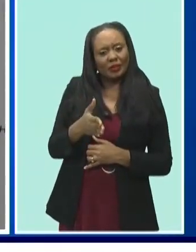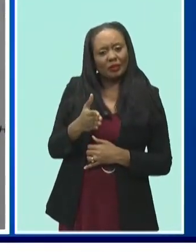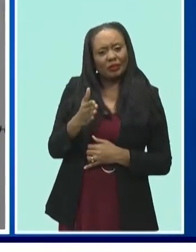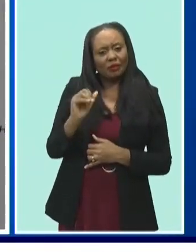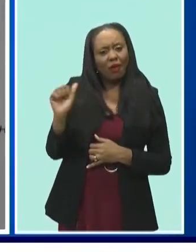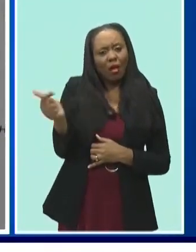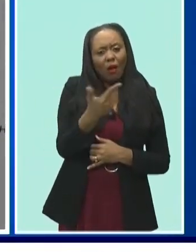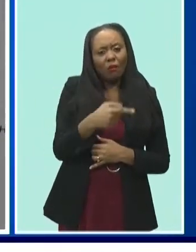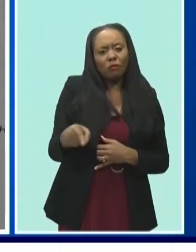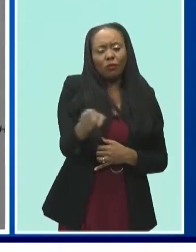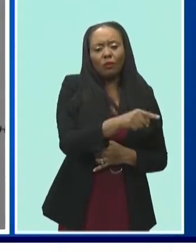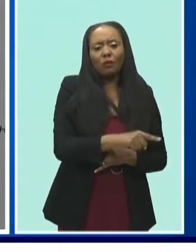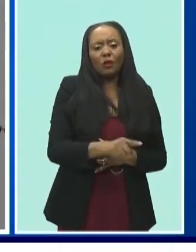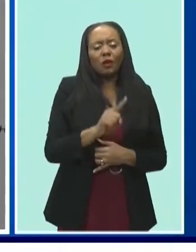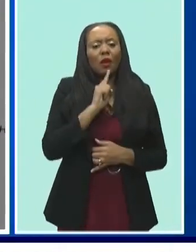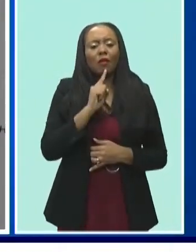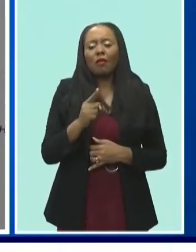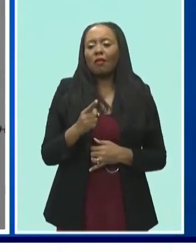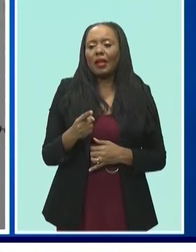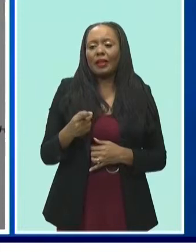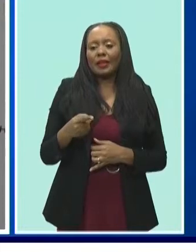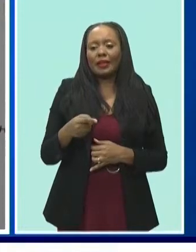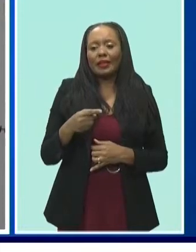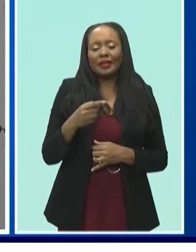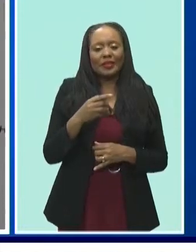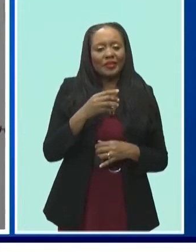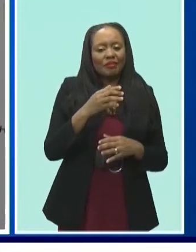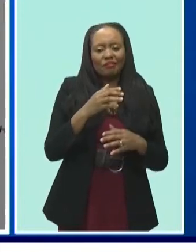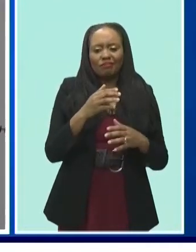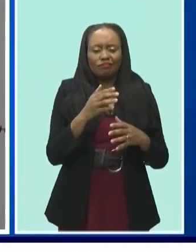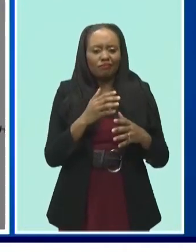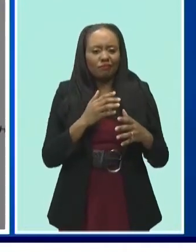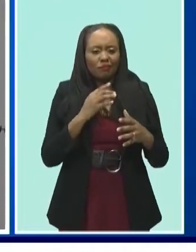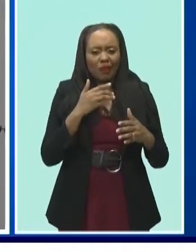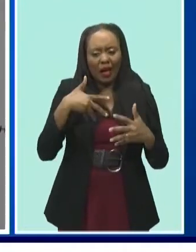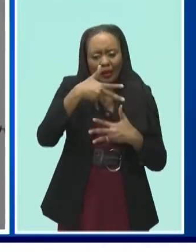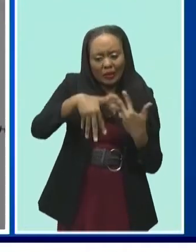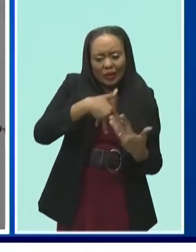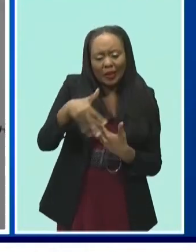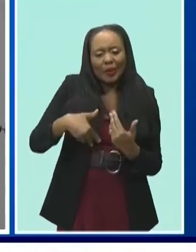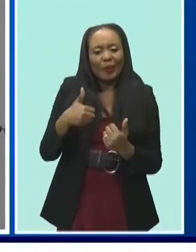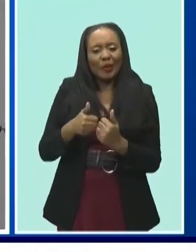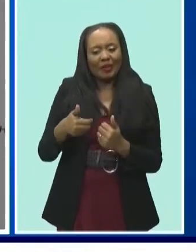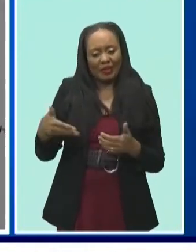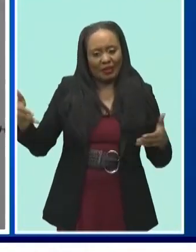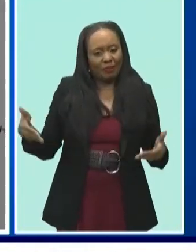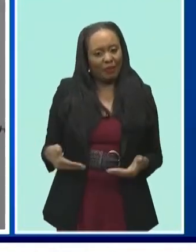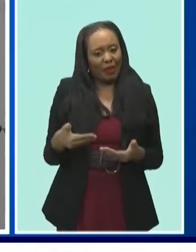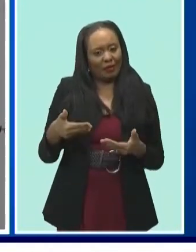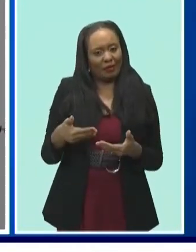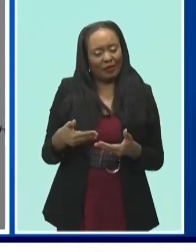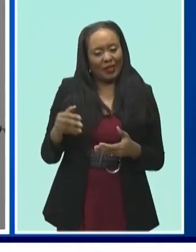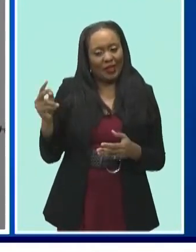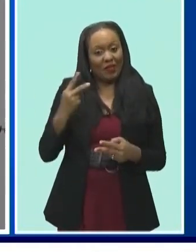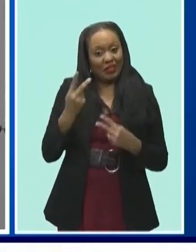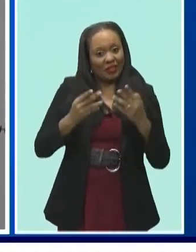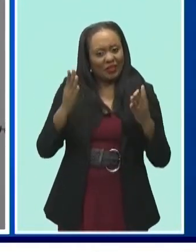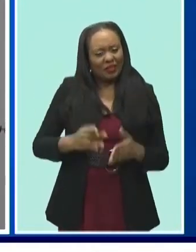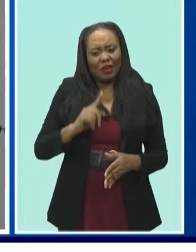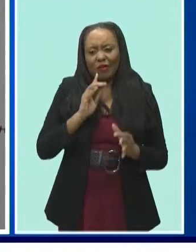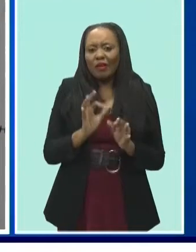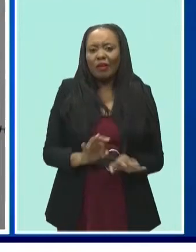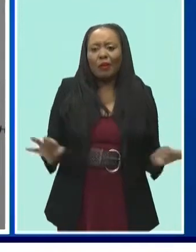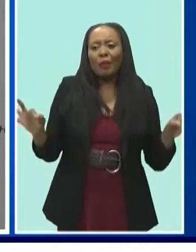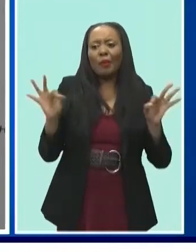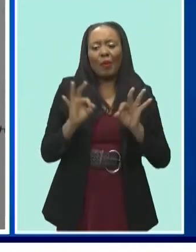out there providing guest care day in, day out, it's important to remember that what you do today is actually just as important as what you'll